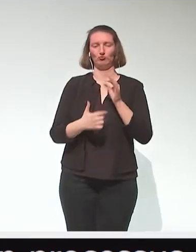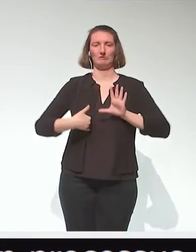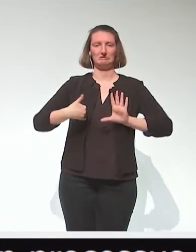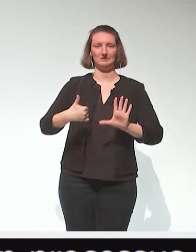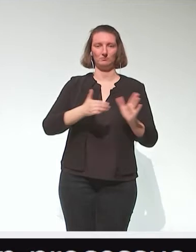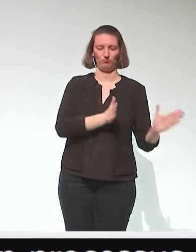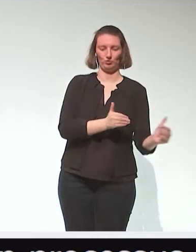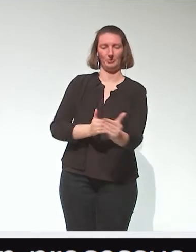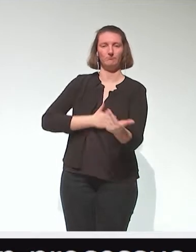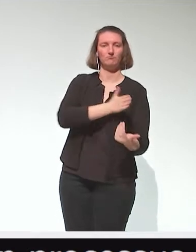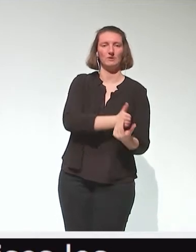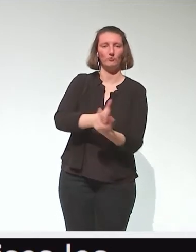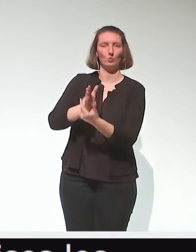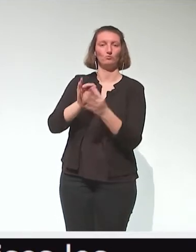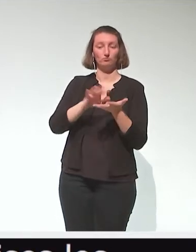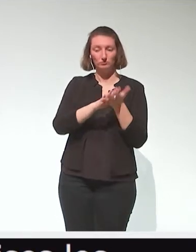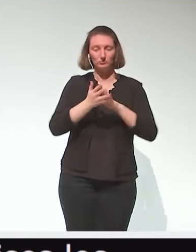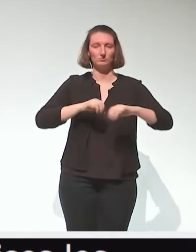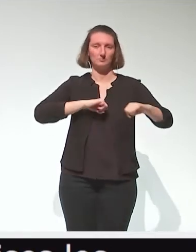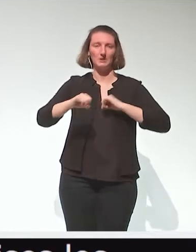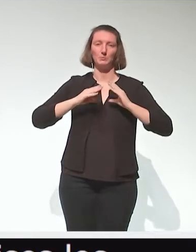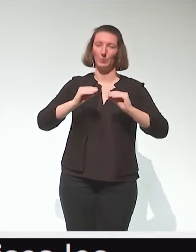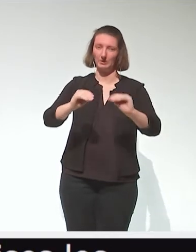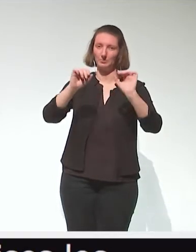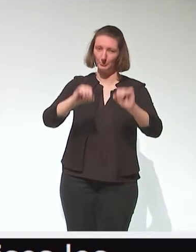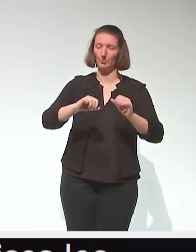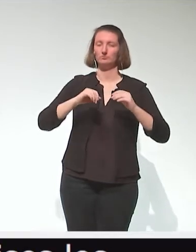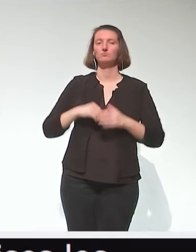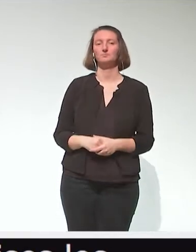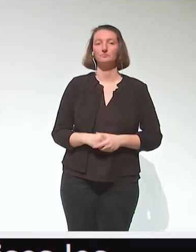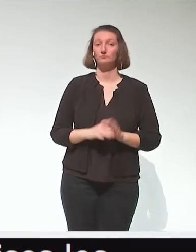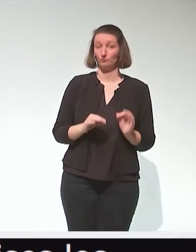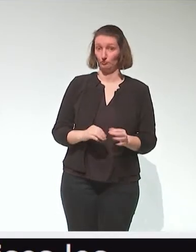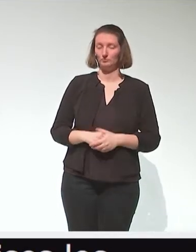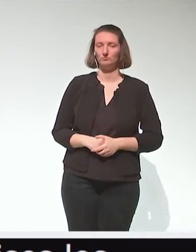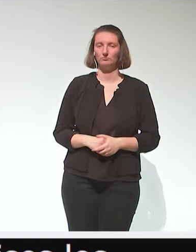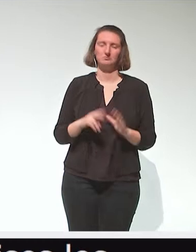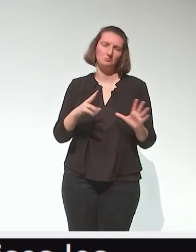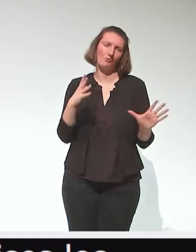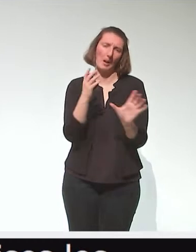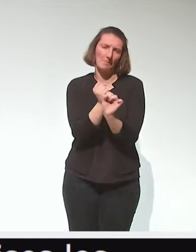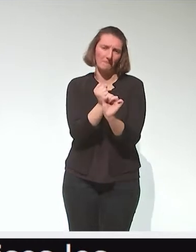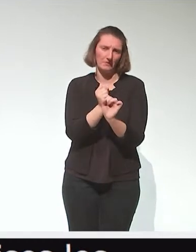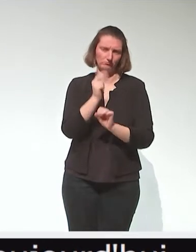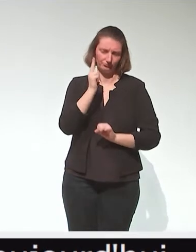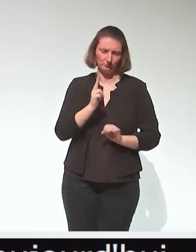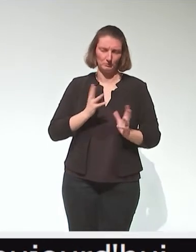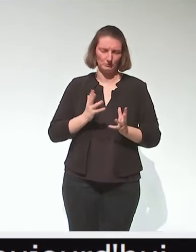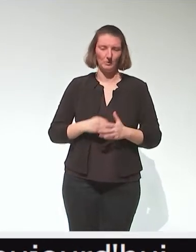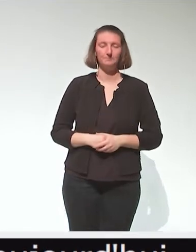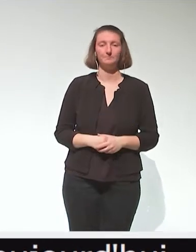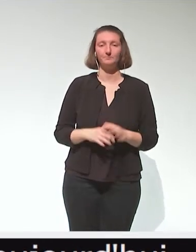implemented under each of the area. So first, briefly, I will give you the overview of these different